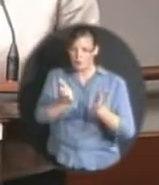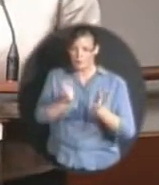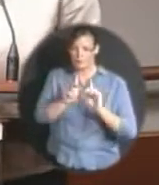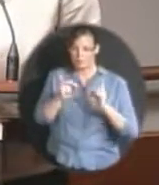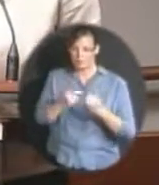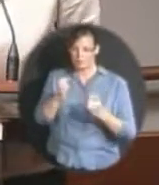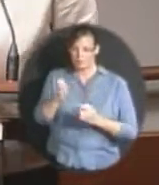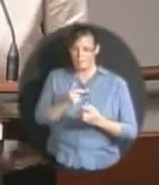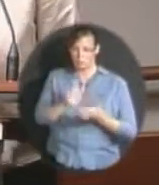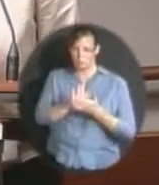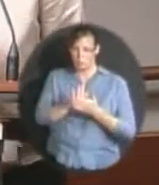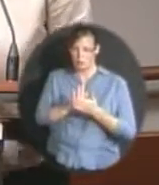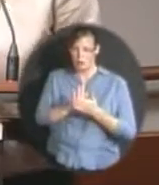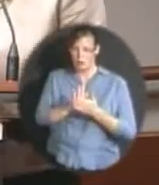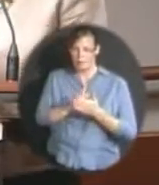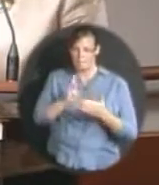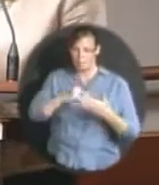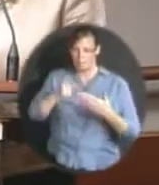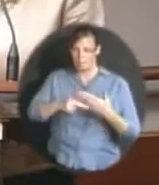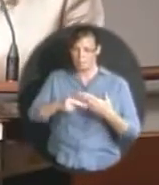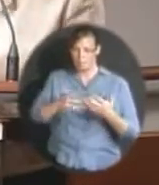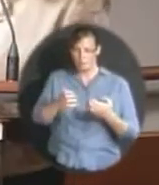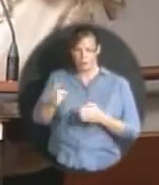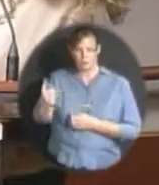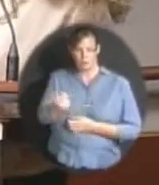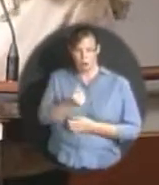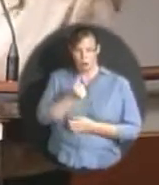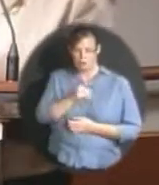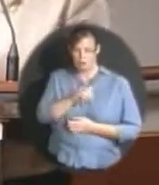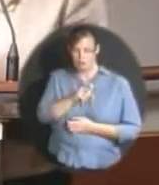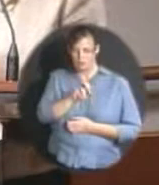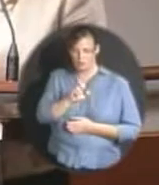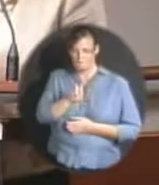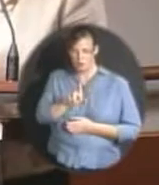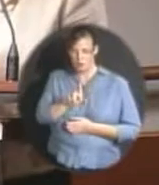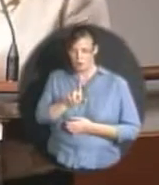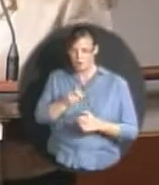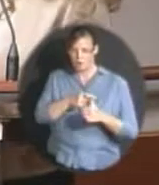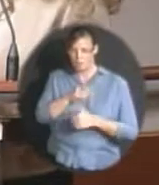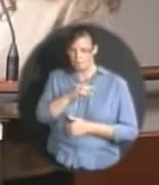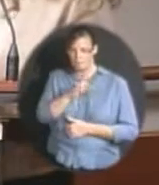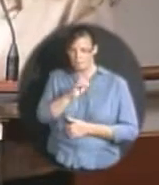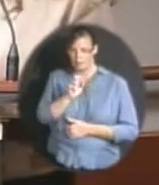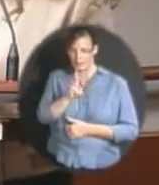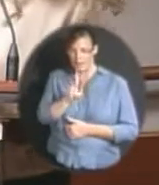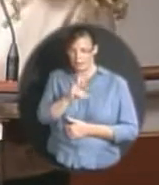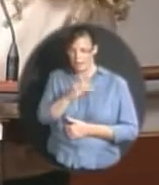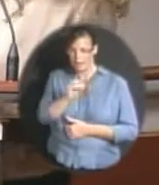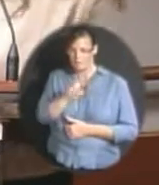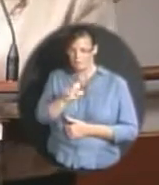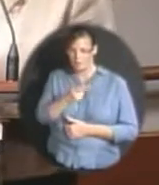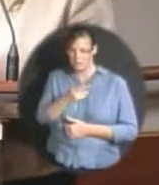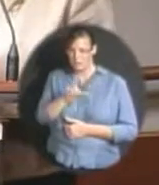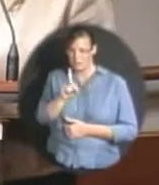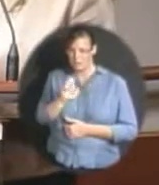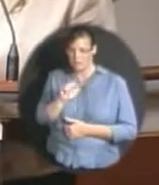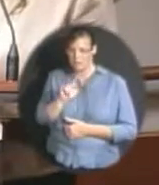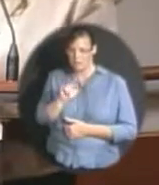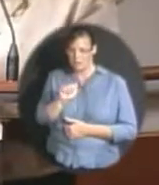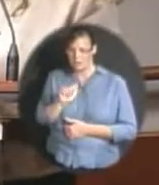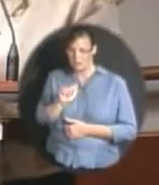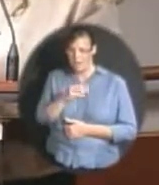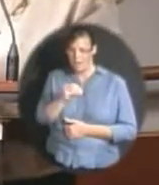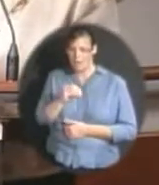and setup. We'd like to call forward Jennifer Clay from Black & Beach and Ian O'Leary, who is here representing Black & Beach